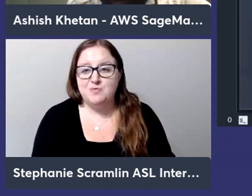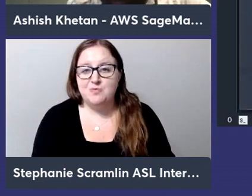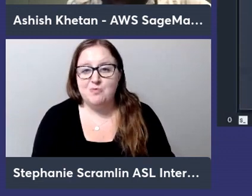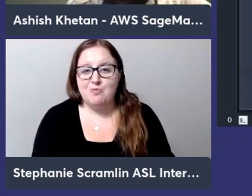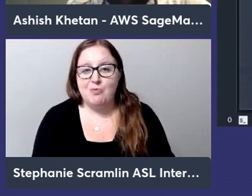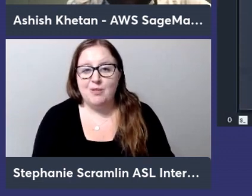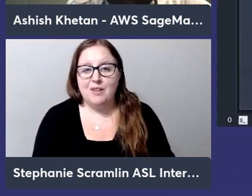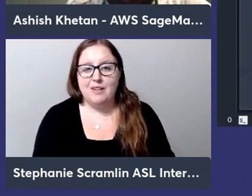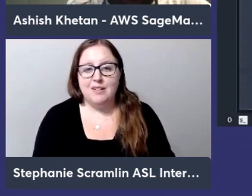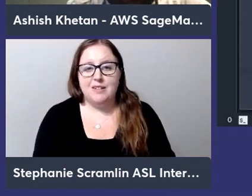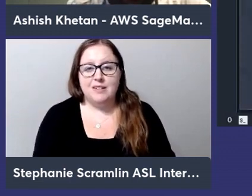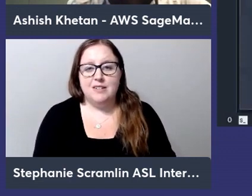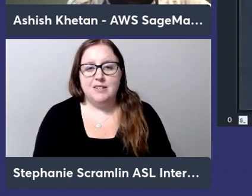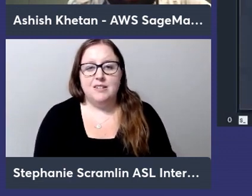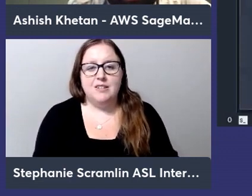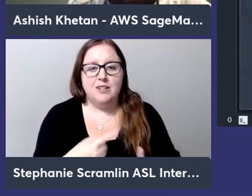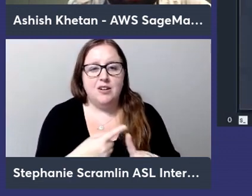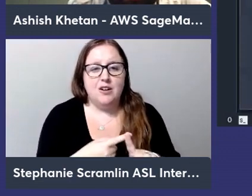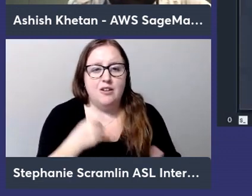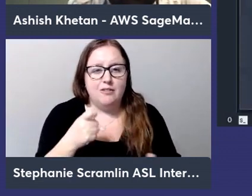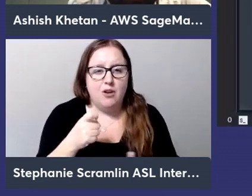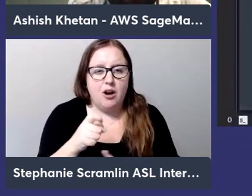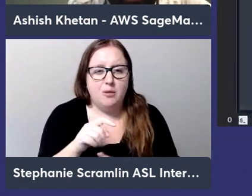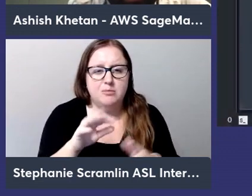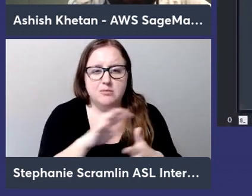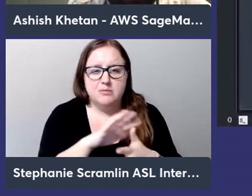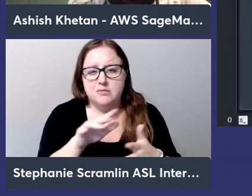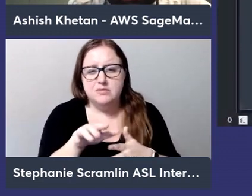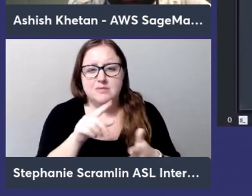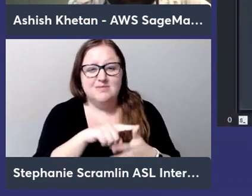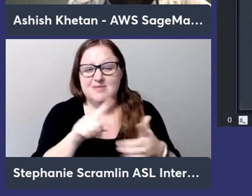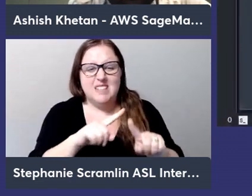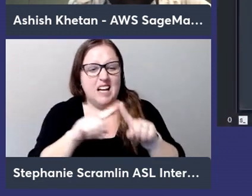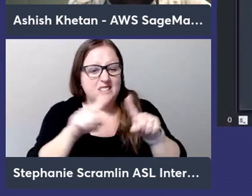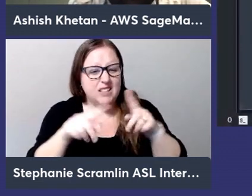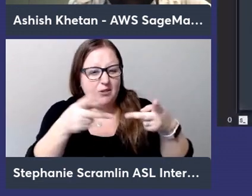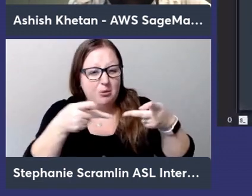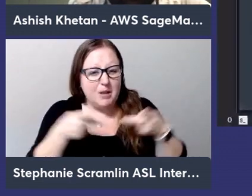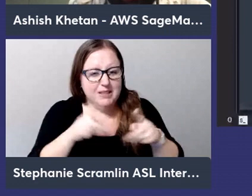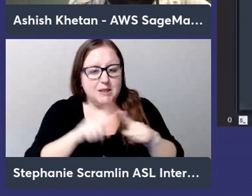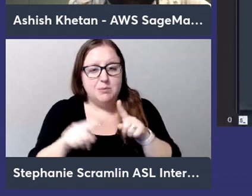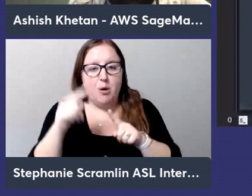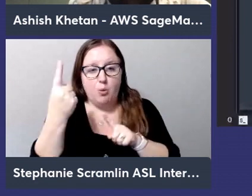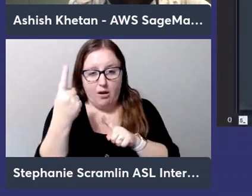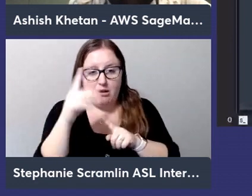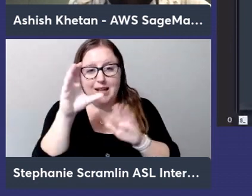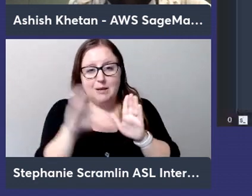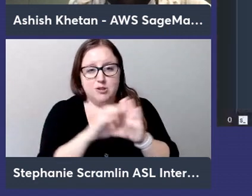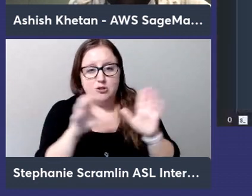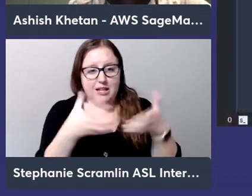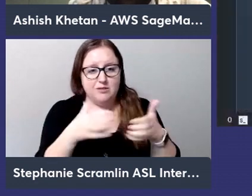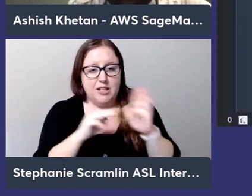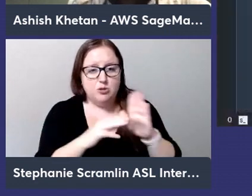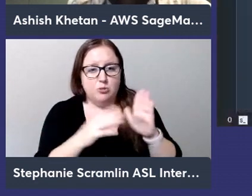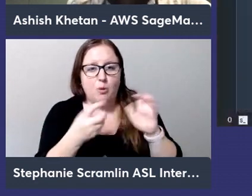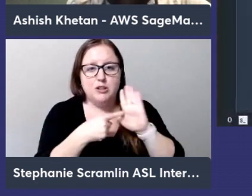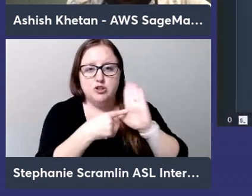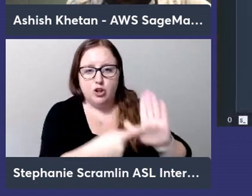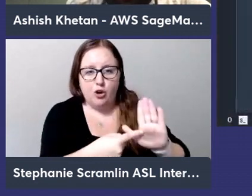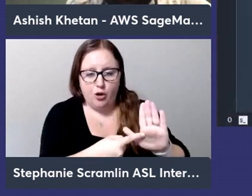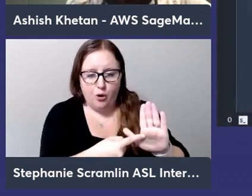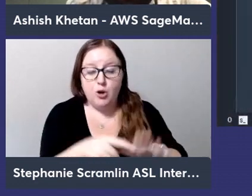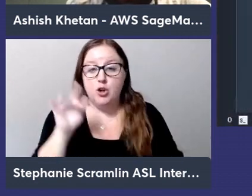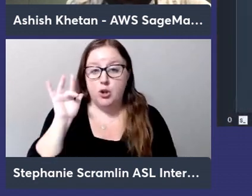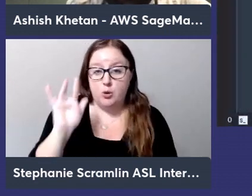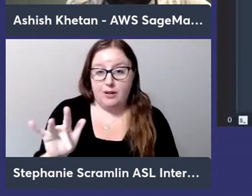From TensorFlow Hub, from PyTorch Hub, but let's start with one particular image classification model from TensorFlow Hub. So when you